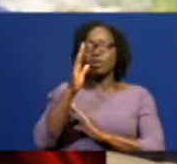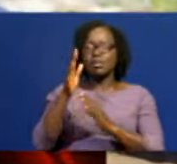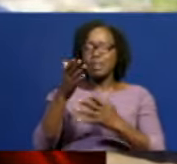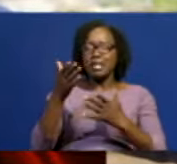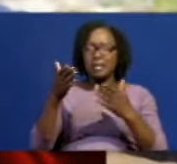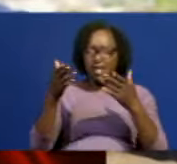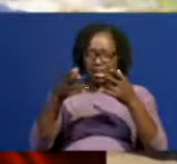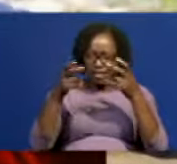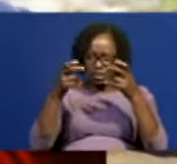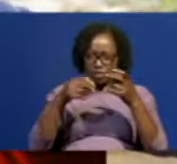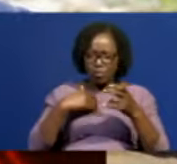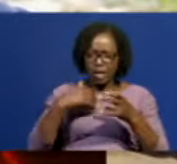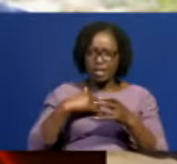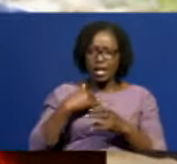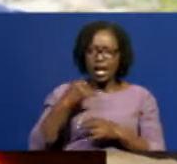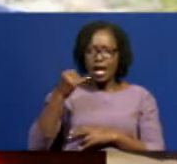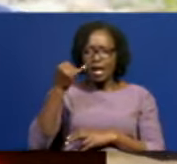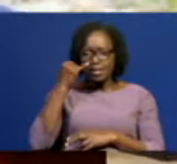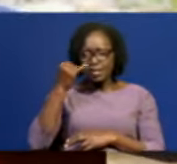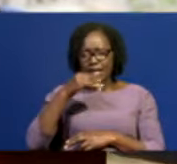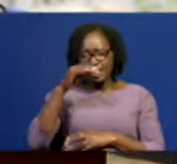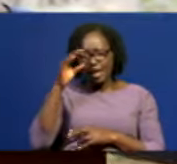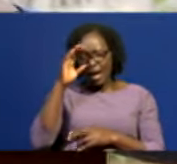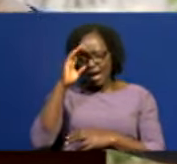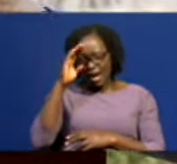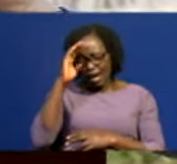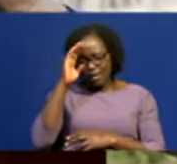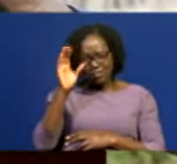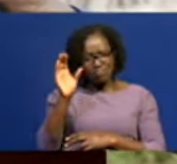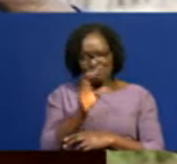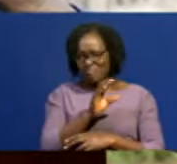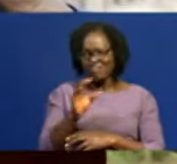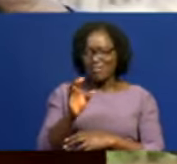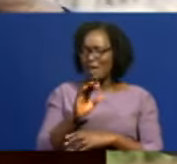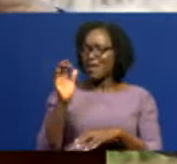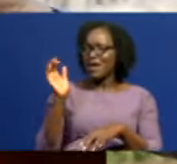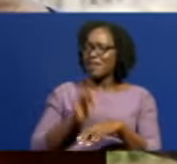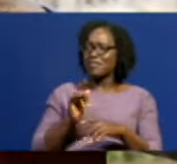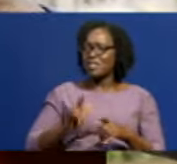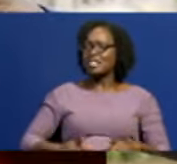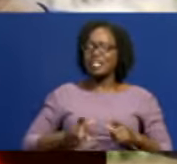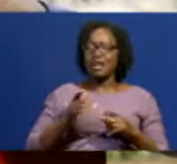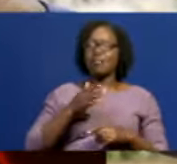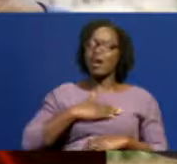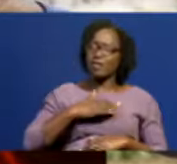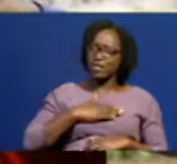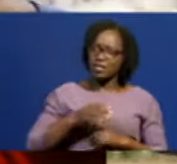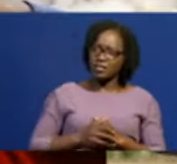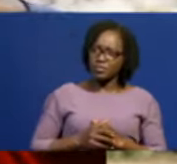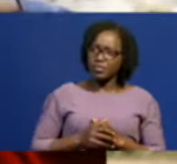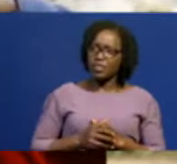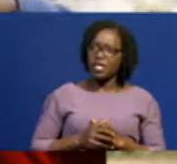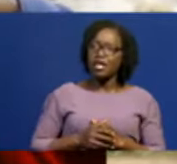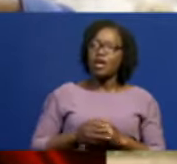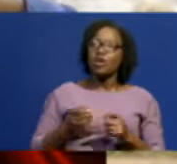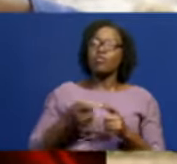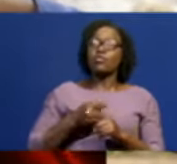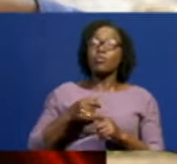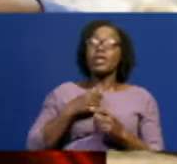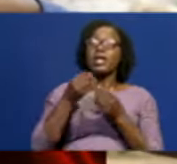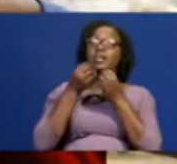drug abuse and alcoholism, and how it can affect our lives. From what I could